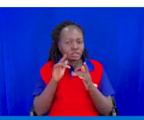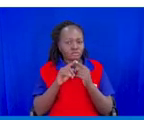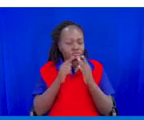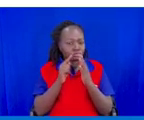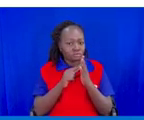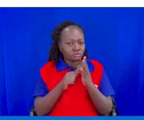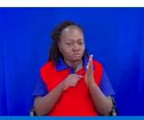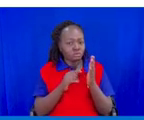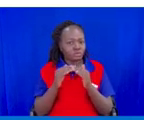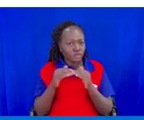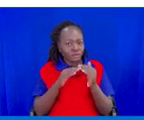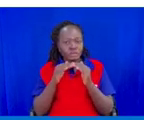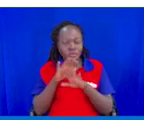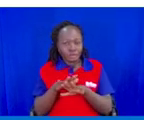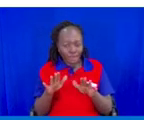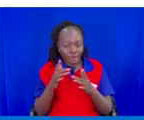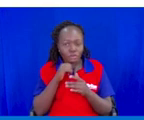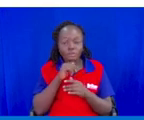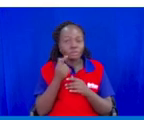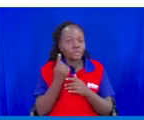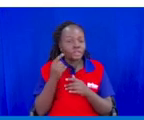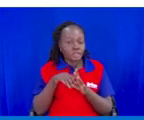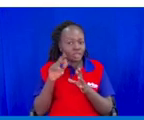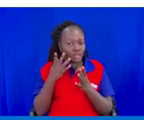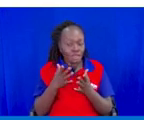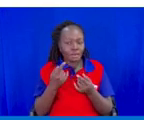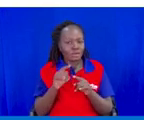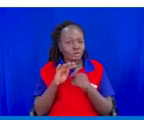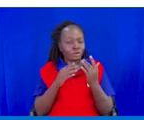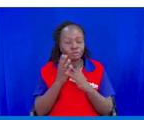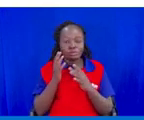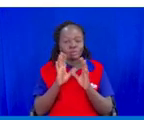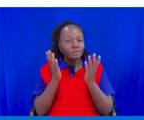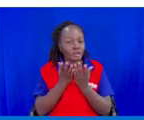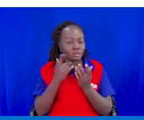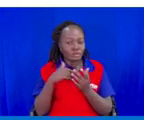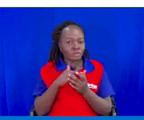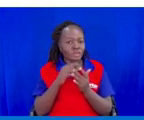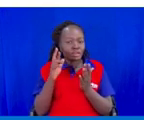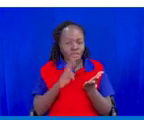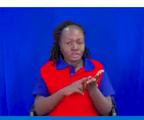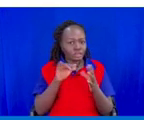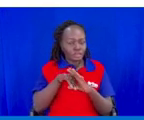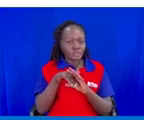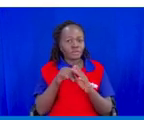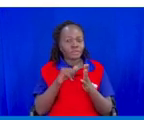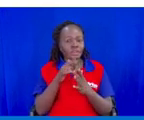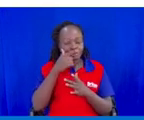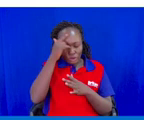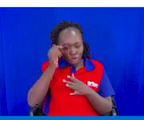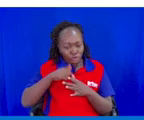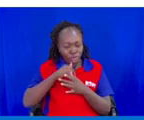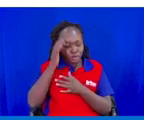market, not just in Kenya, but across Africa. We are investors into private equity funds because we do know that there are a lot of